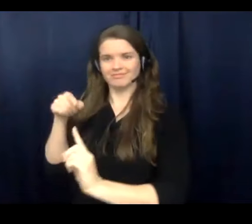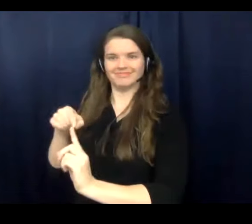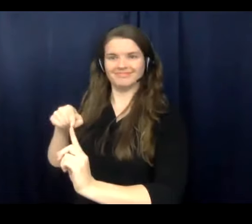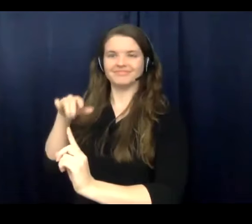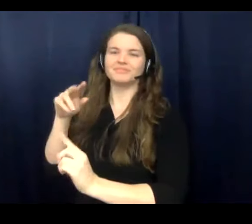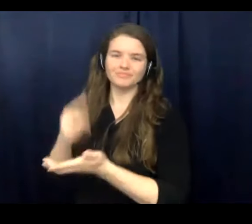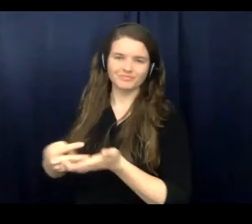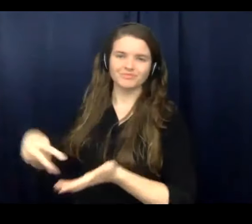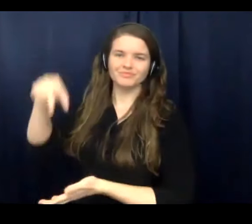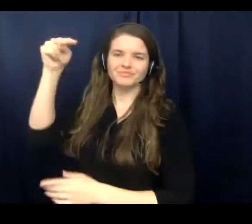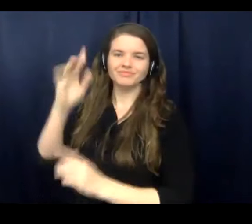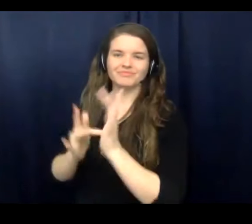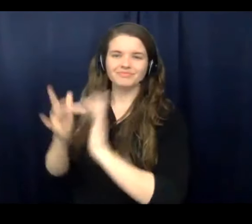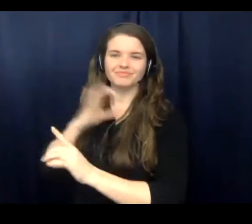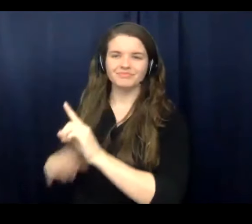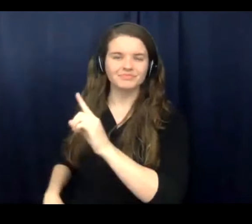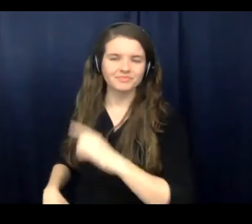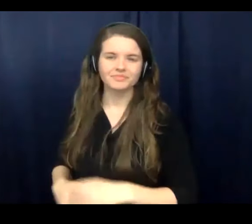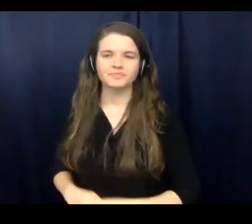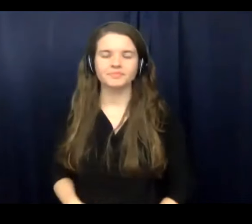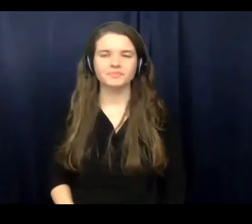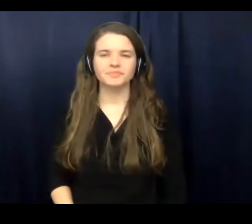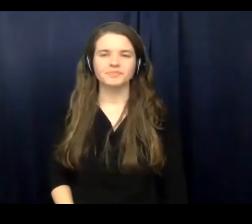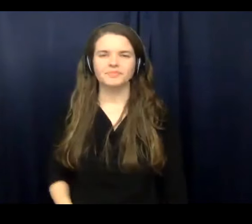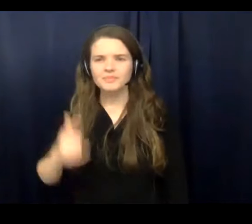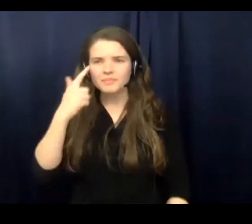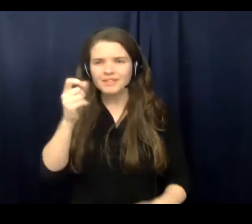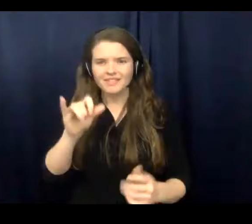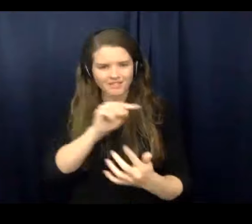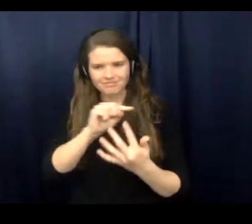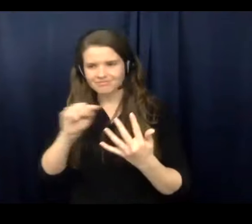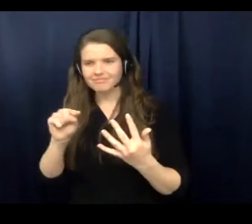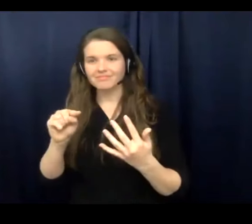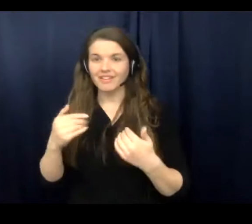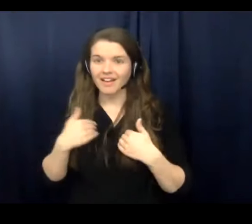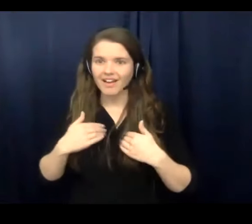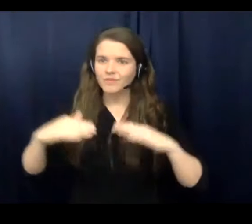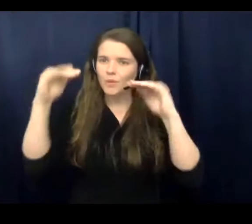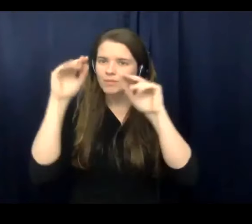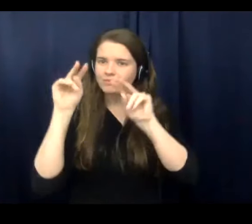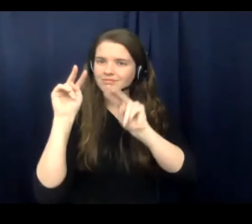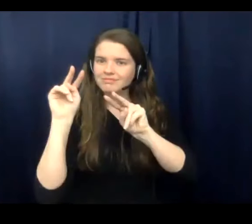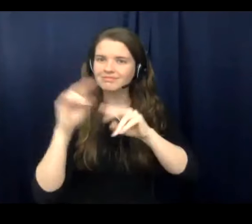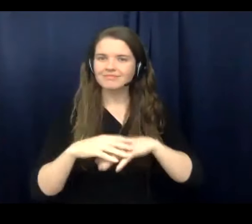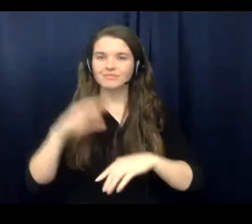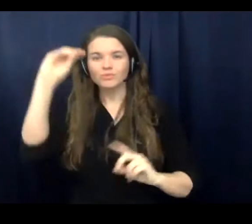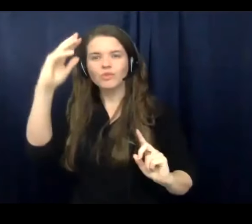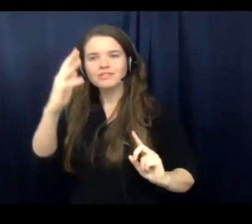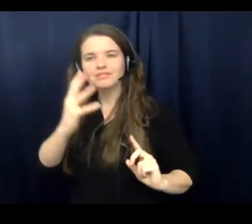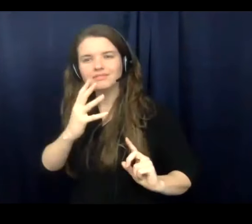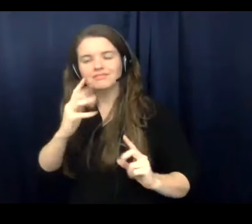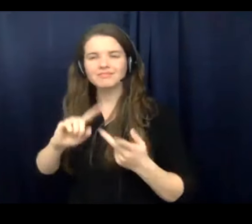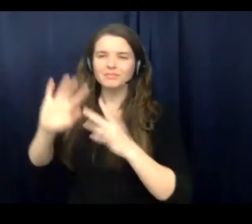Christ. And because of that, we have hope. We have grace, and we have mercy from